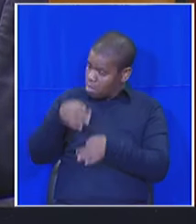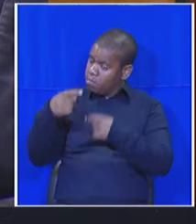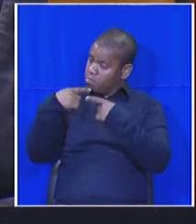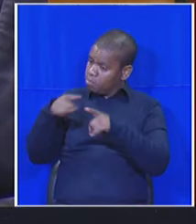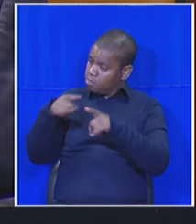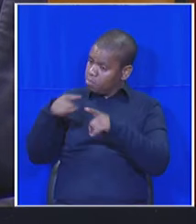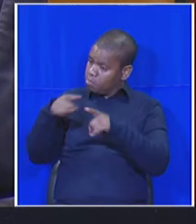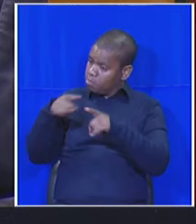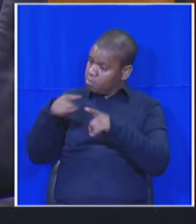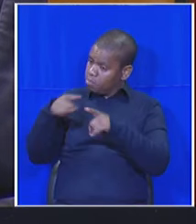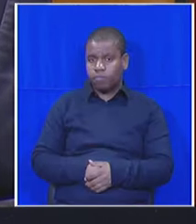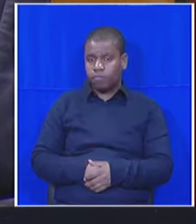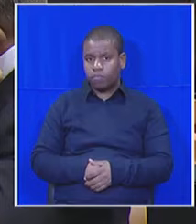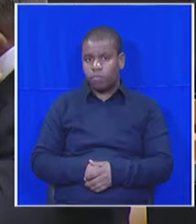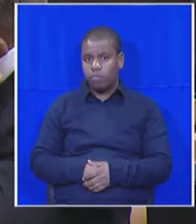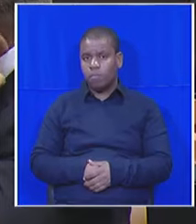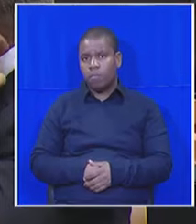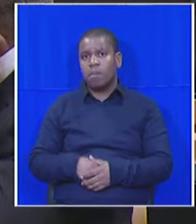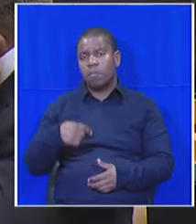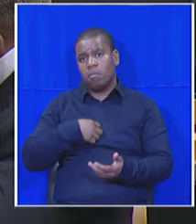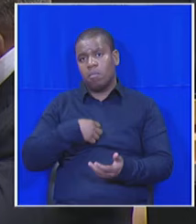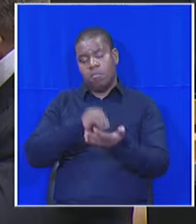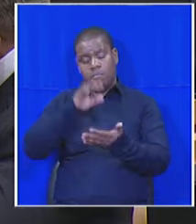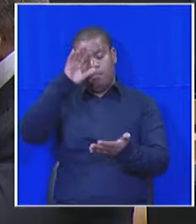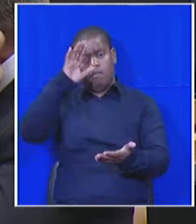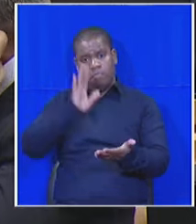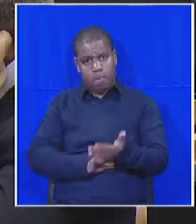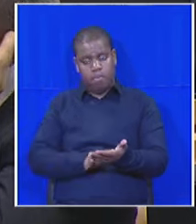He's going. But I just want to place on record, the Honourable Member did not cast